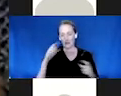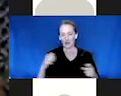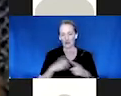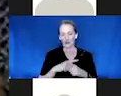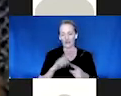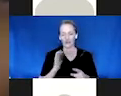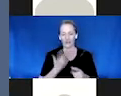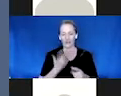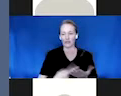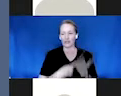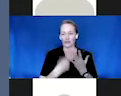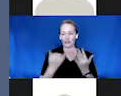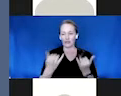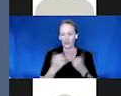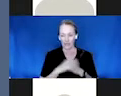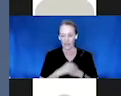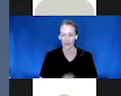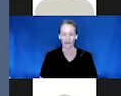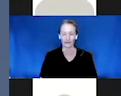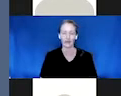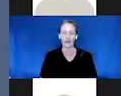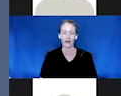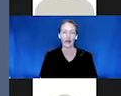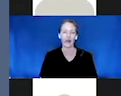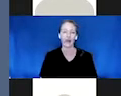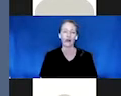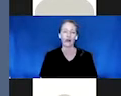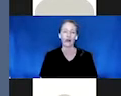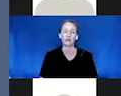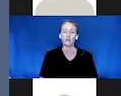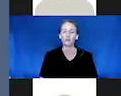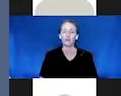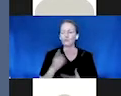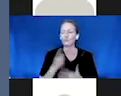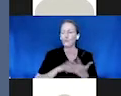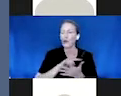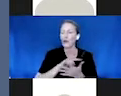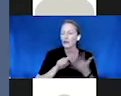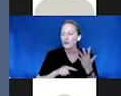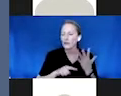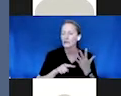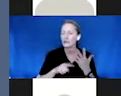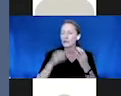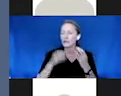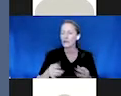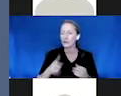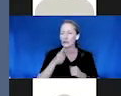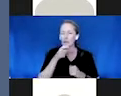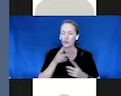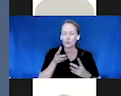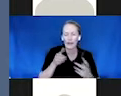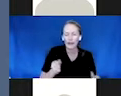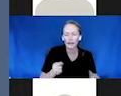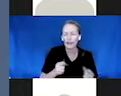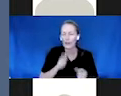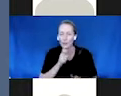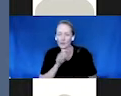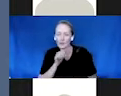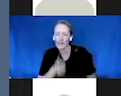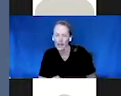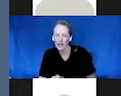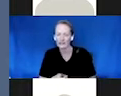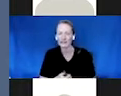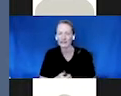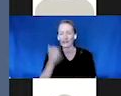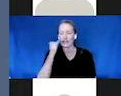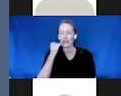start with a question. What factors determine who is healthy and who is not? If we were together in a